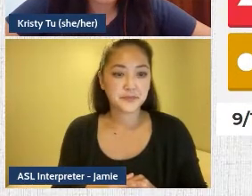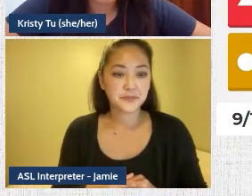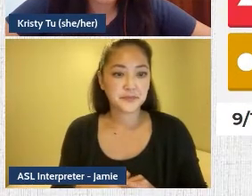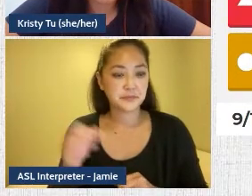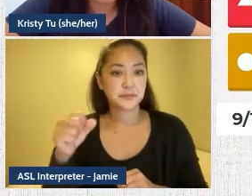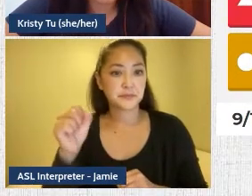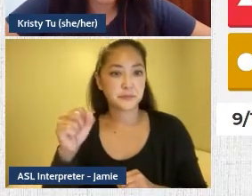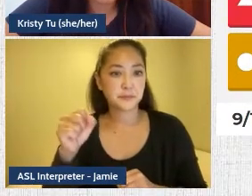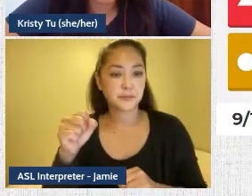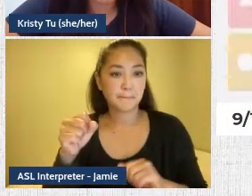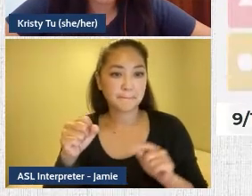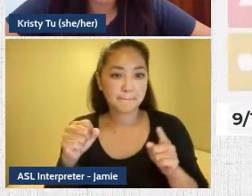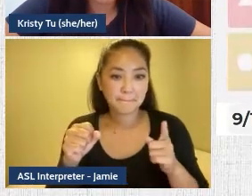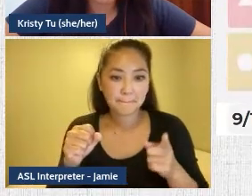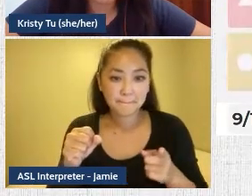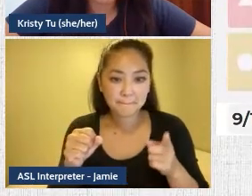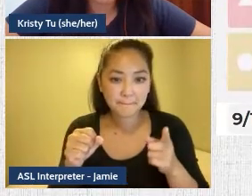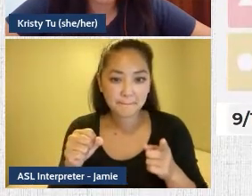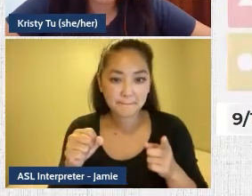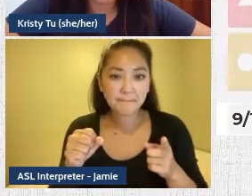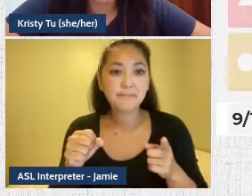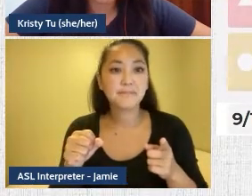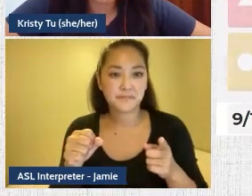Yes. What the